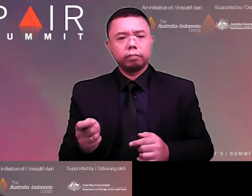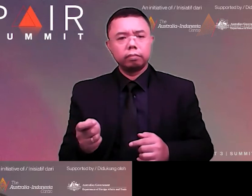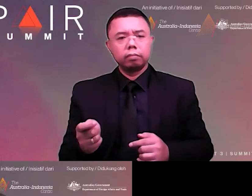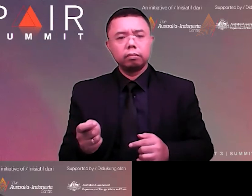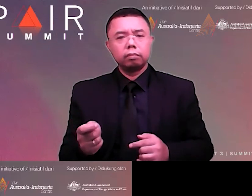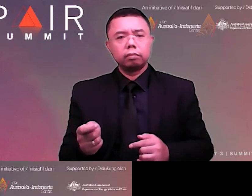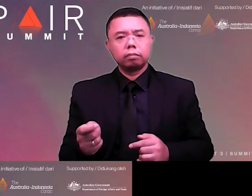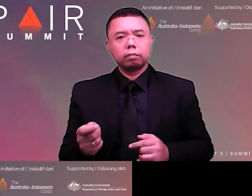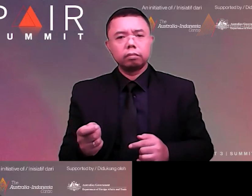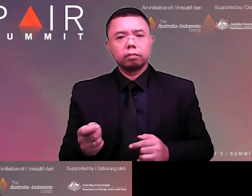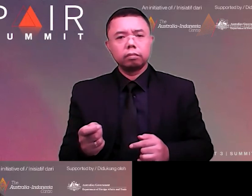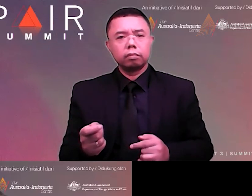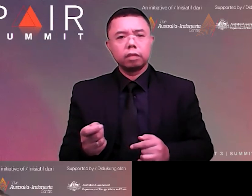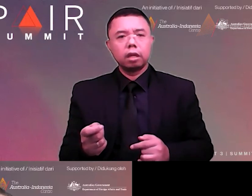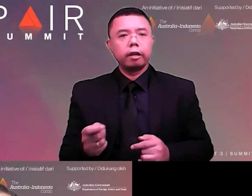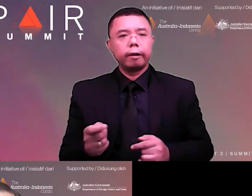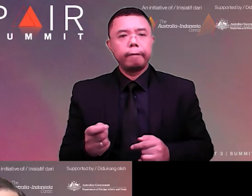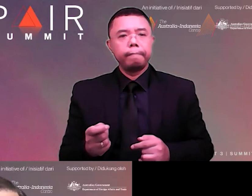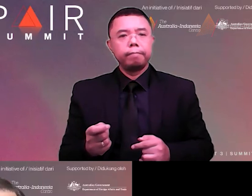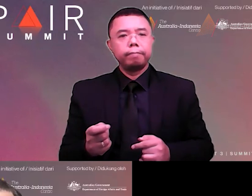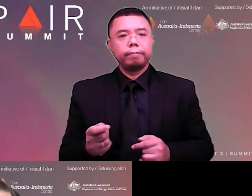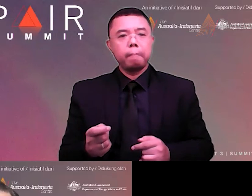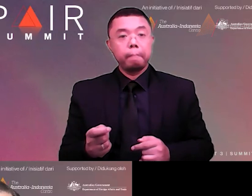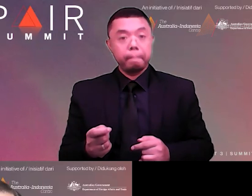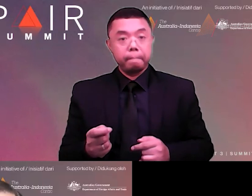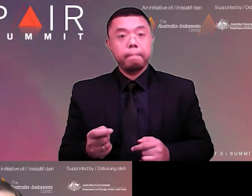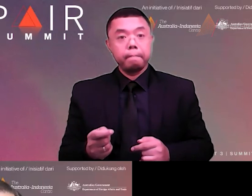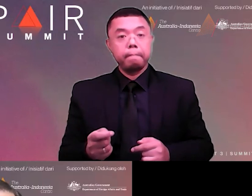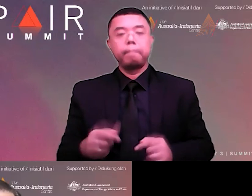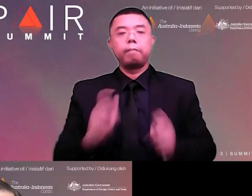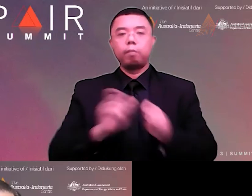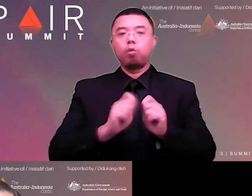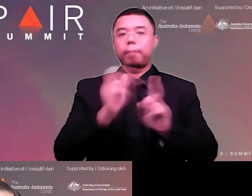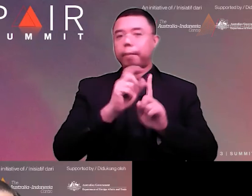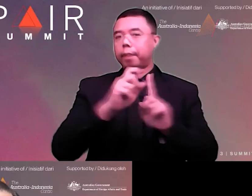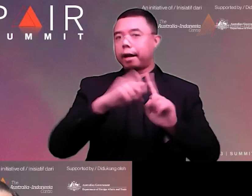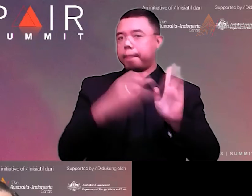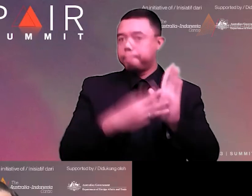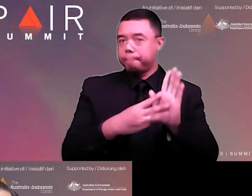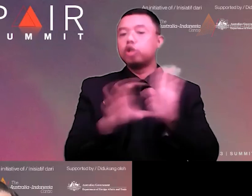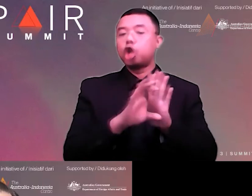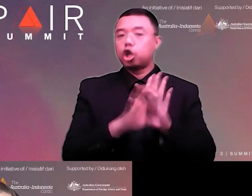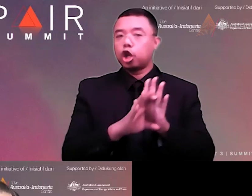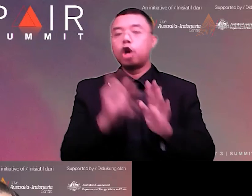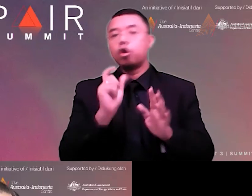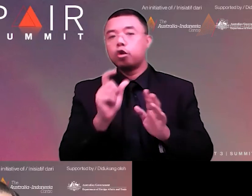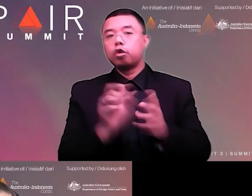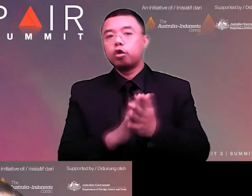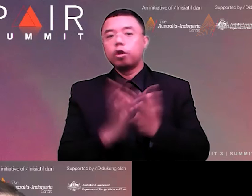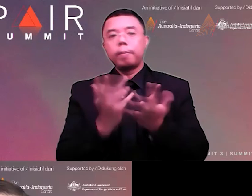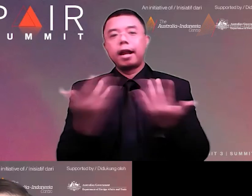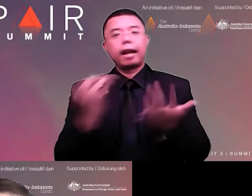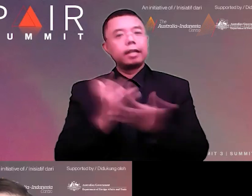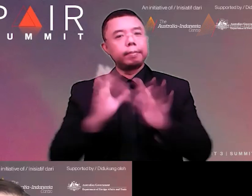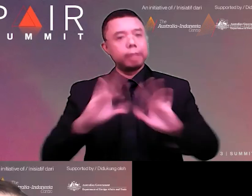in some cases restrictions such as allowing factories to continue to operate, but at 50%